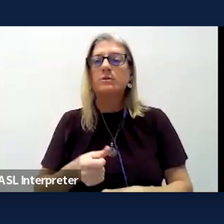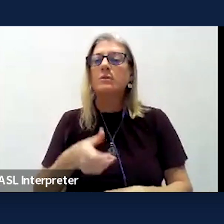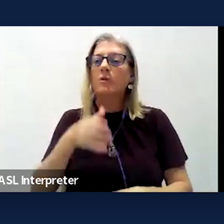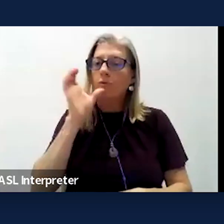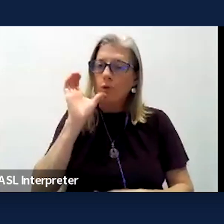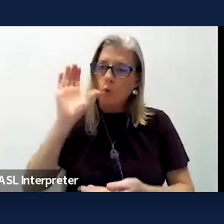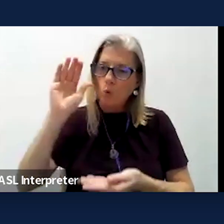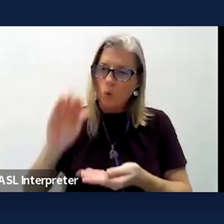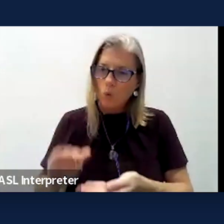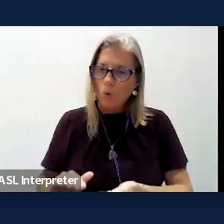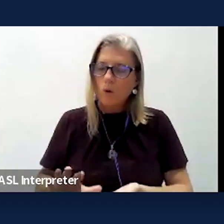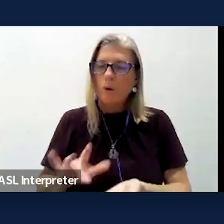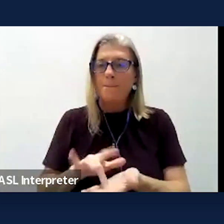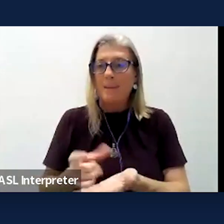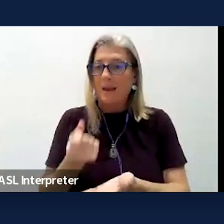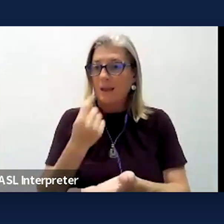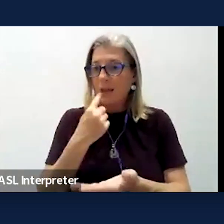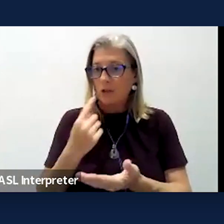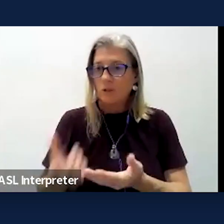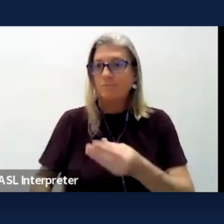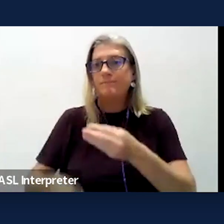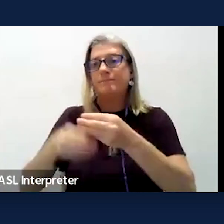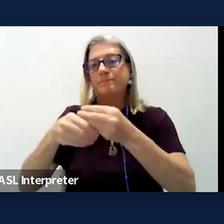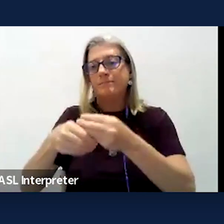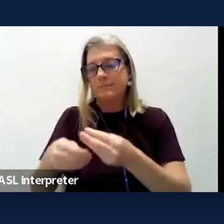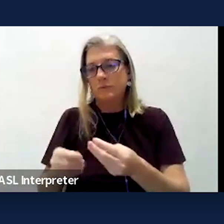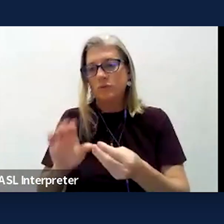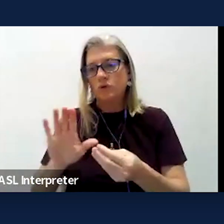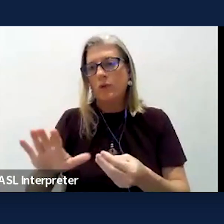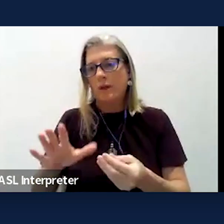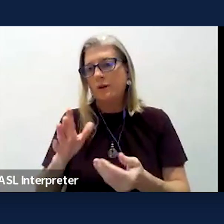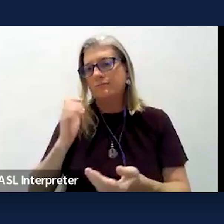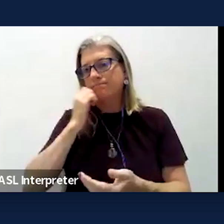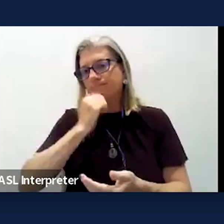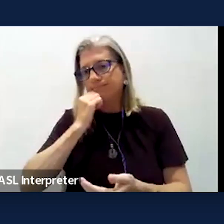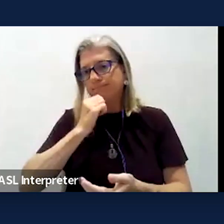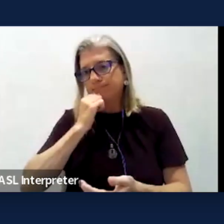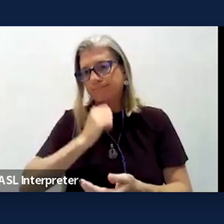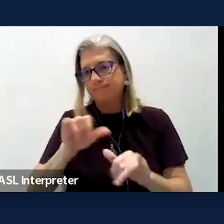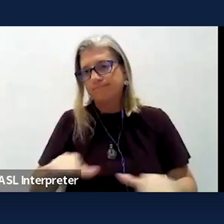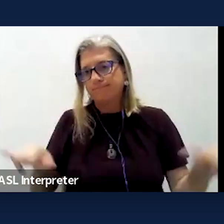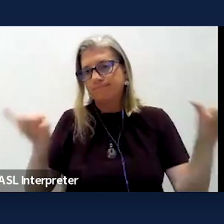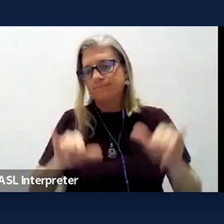fluids, medications are added on to their profile, and that affects